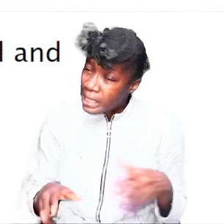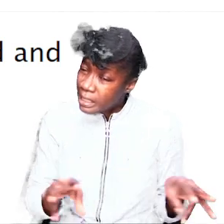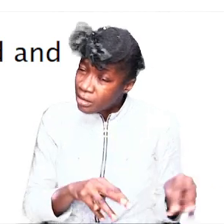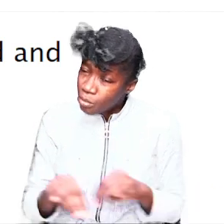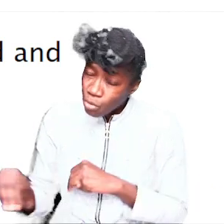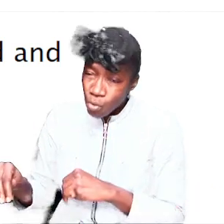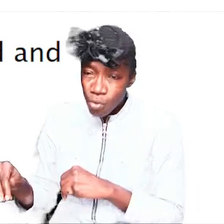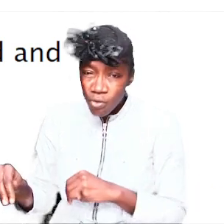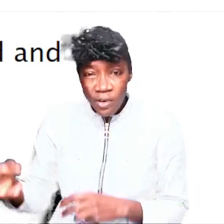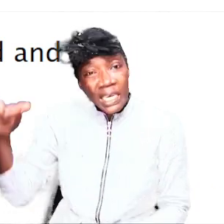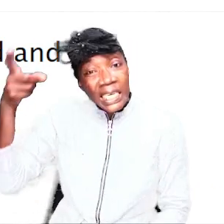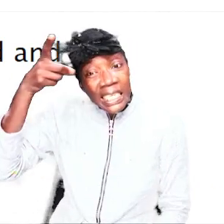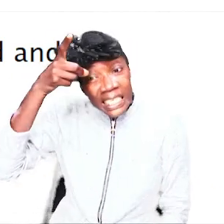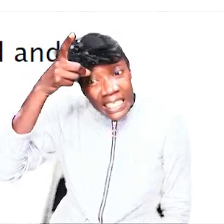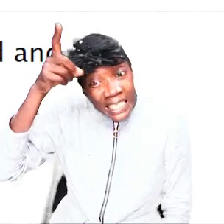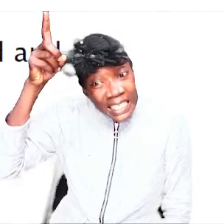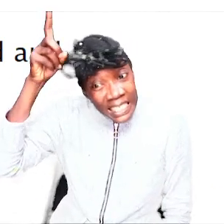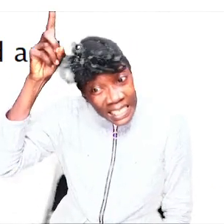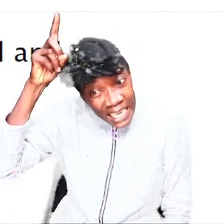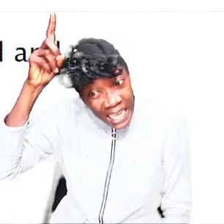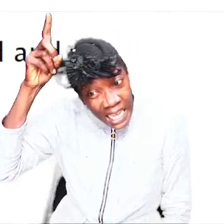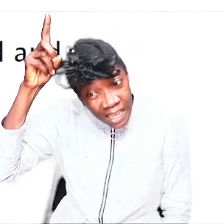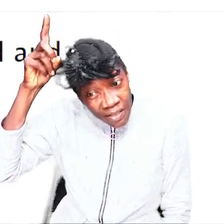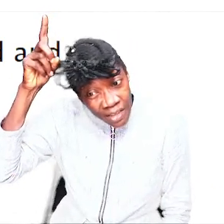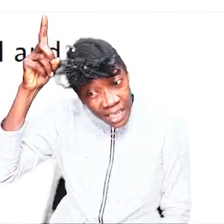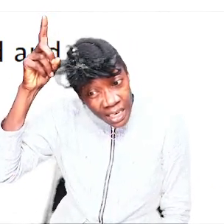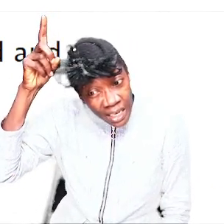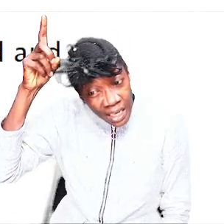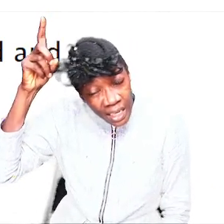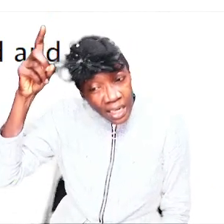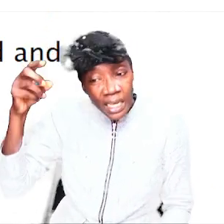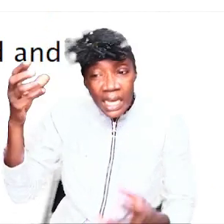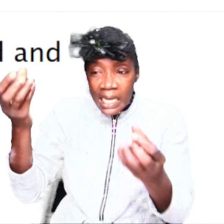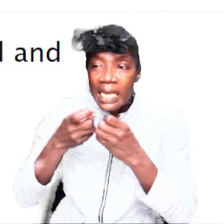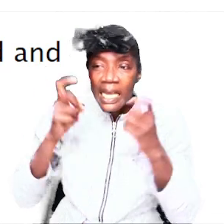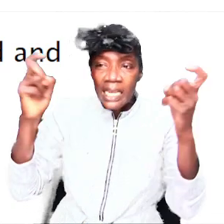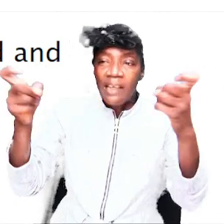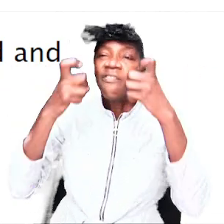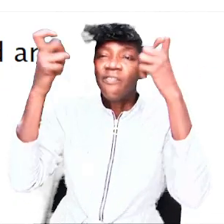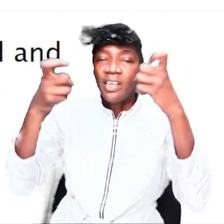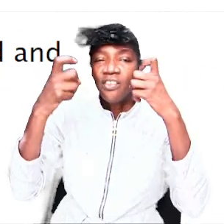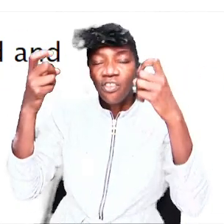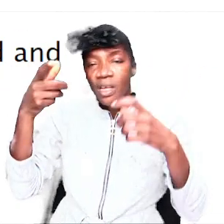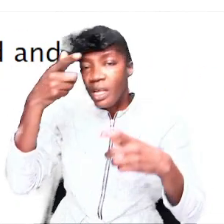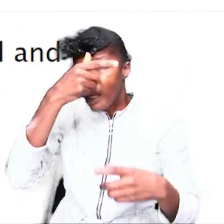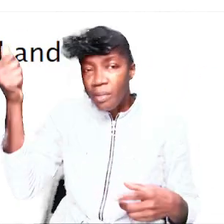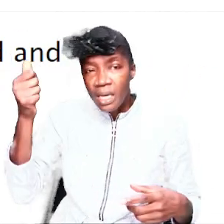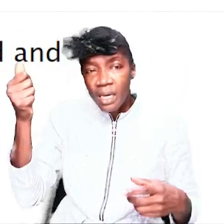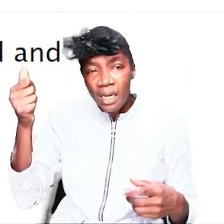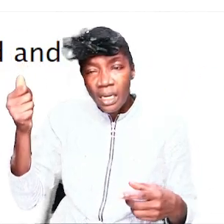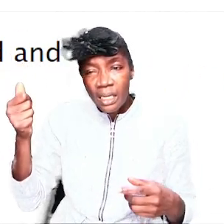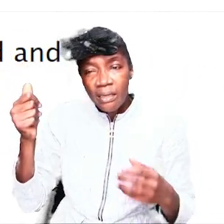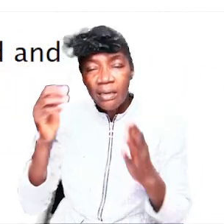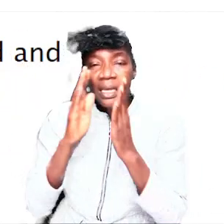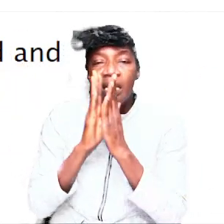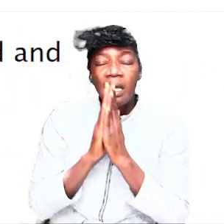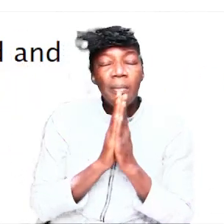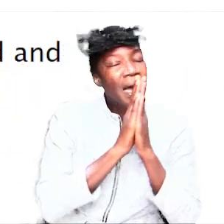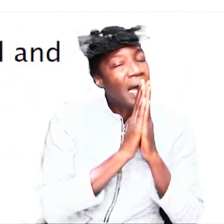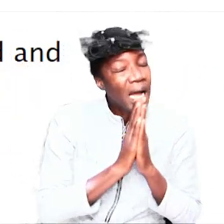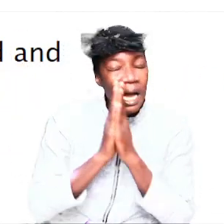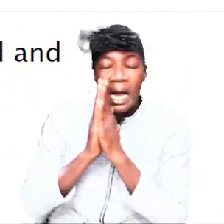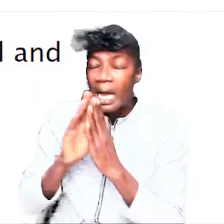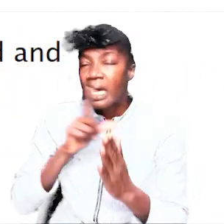David got the victory because he relied and inquired of the Lord. 1 Samuel